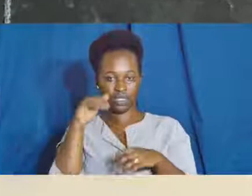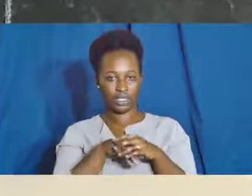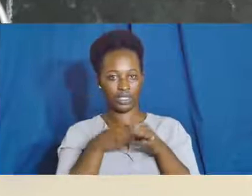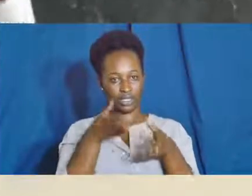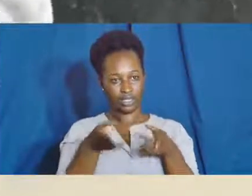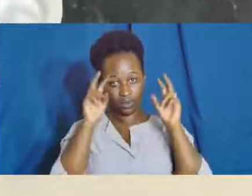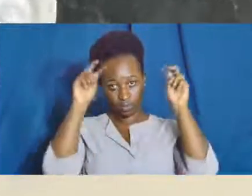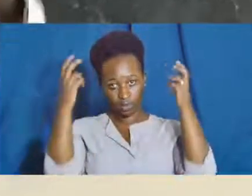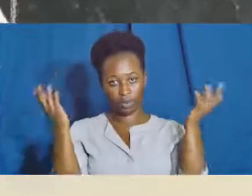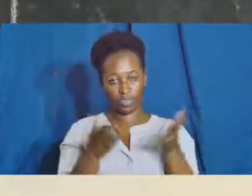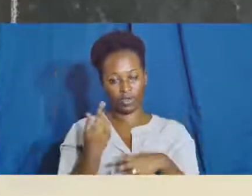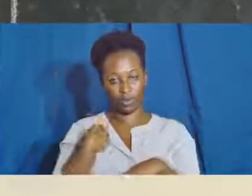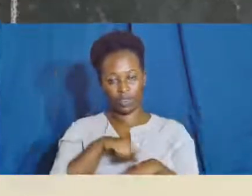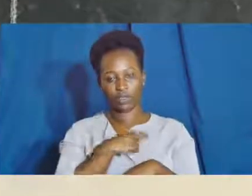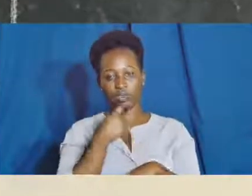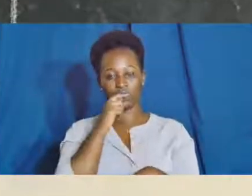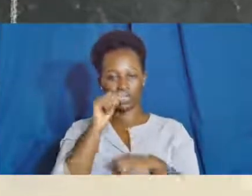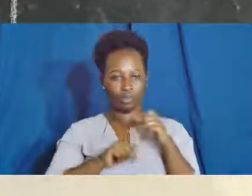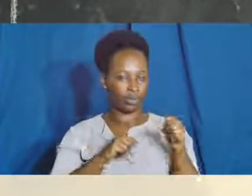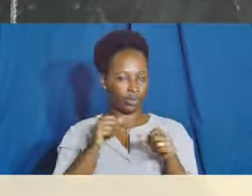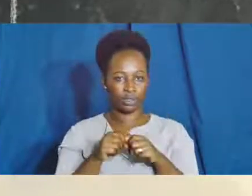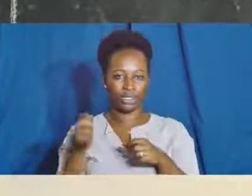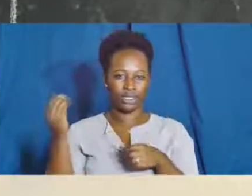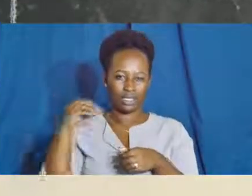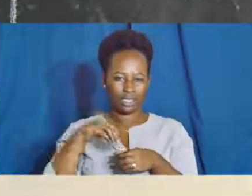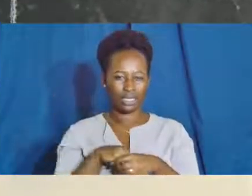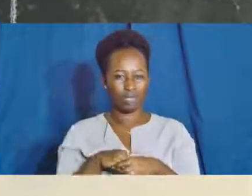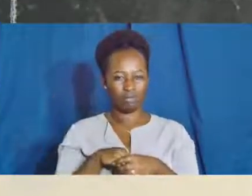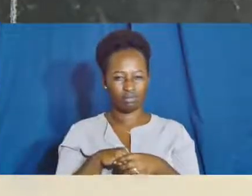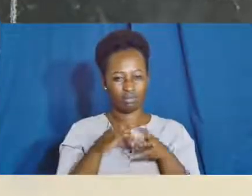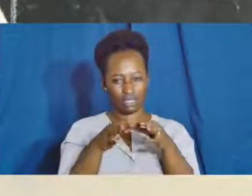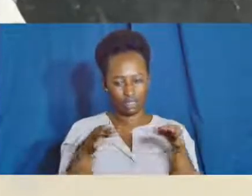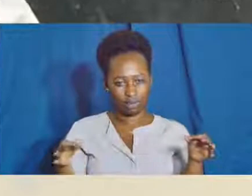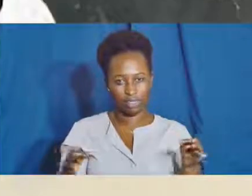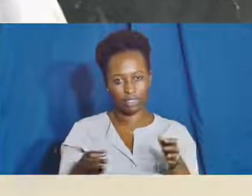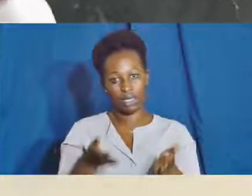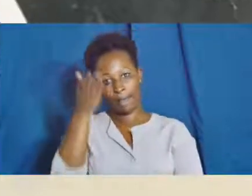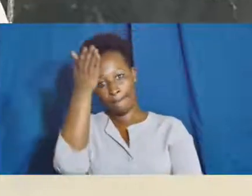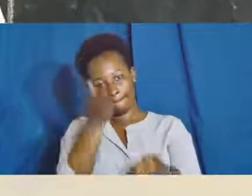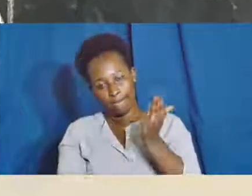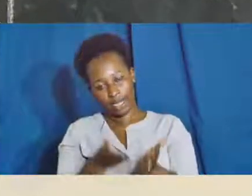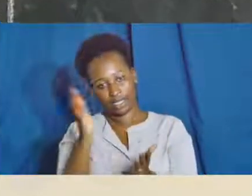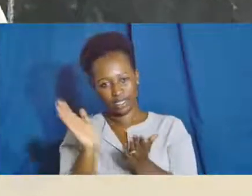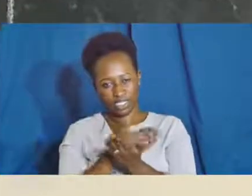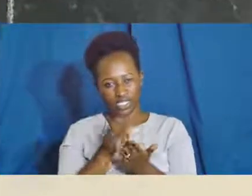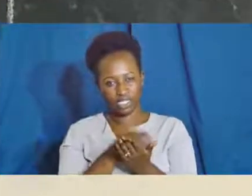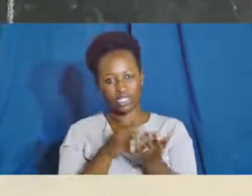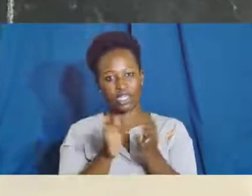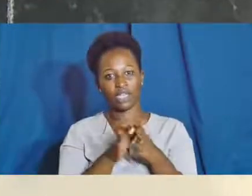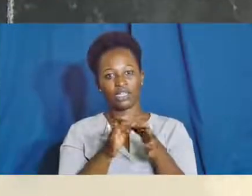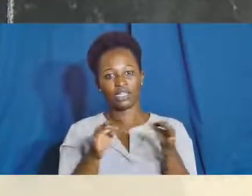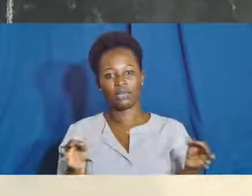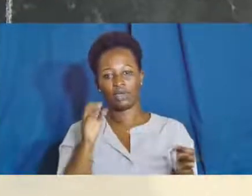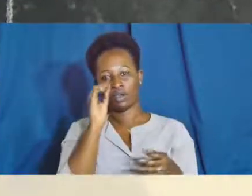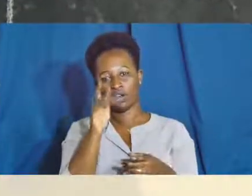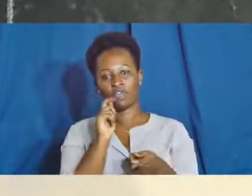about the income statement, the balance sheet, the cash flow statement, and the statement of changes in